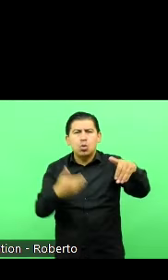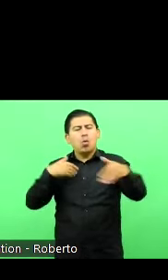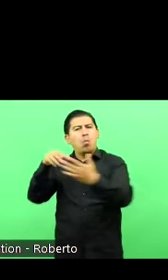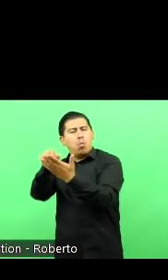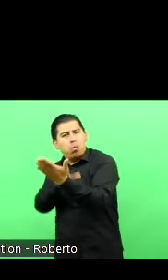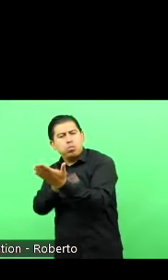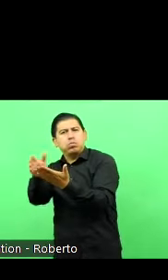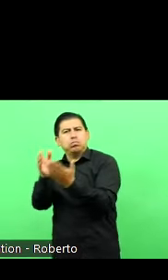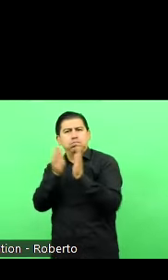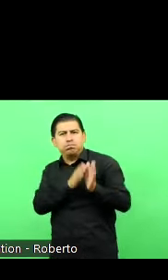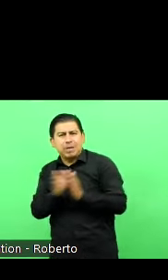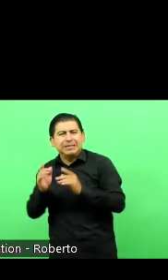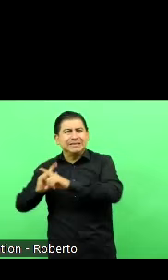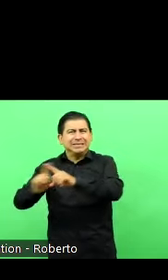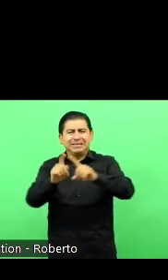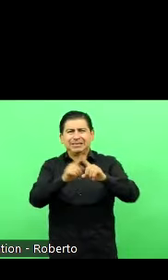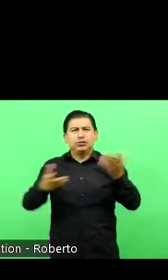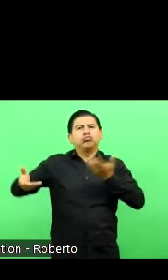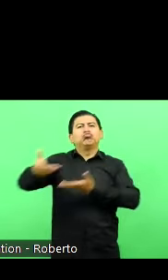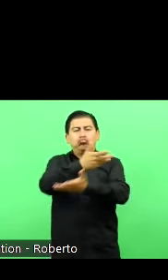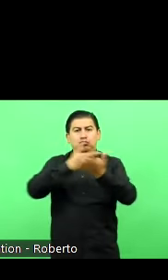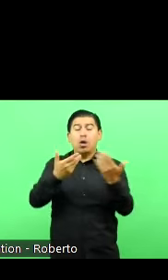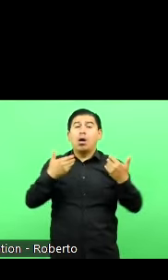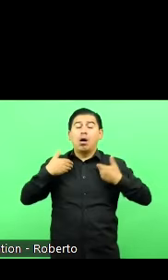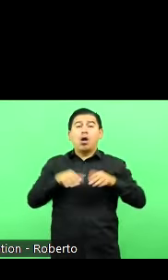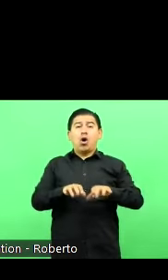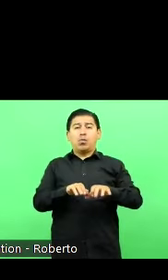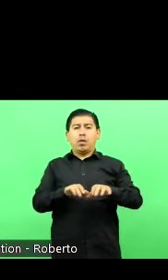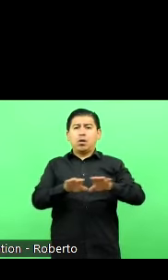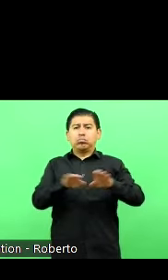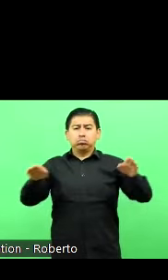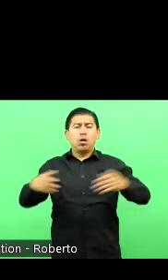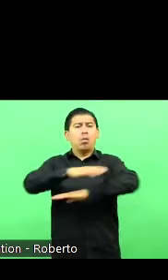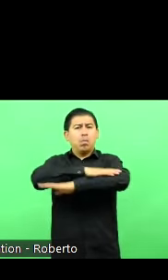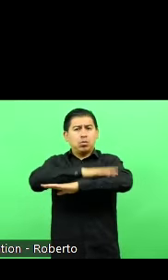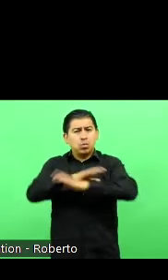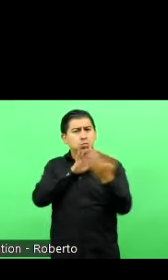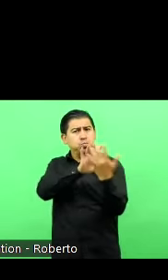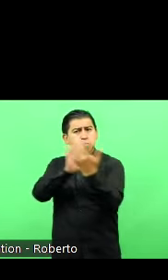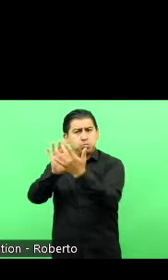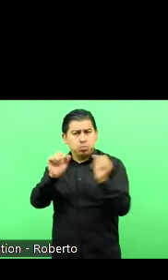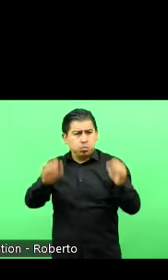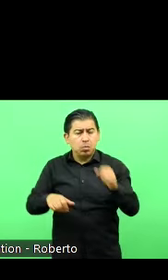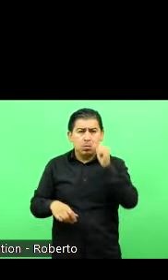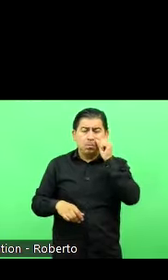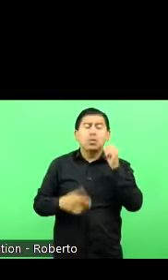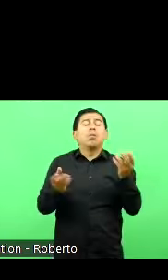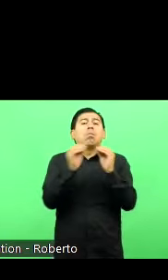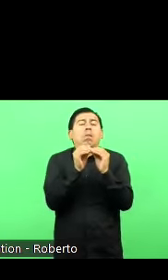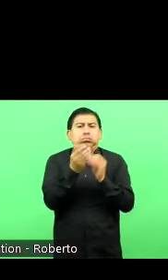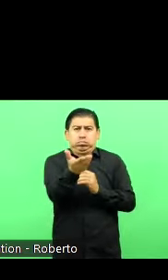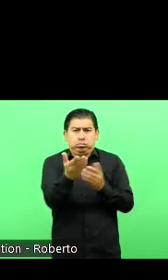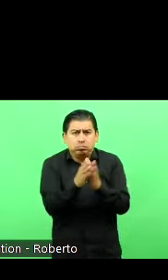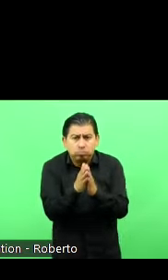engage in discussions during the sessions today to share your insights and collaborate with your fellow participants. Together,